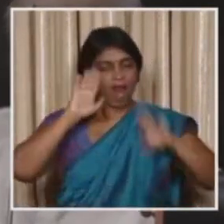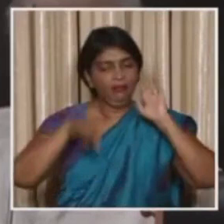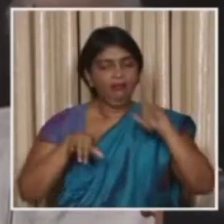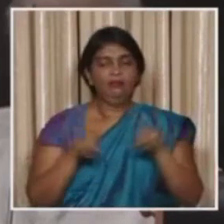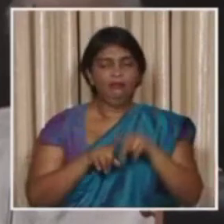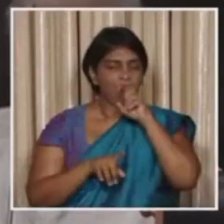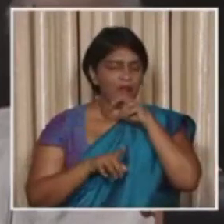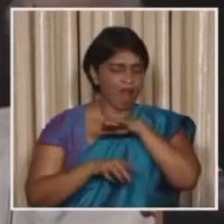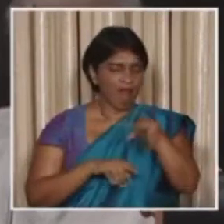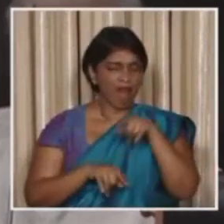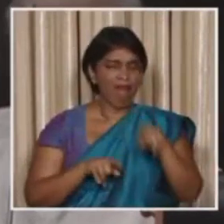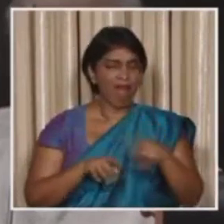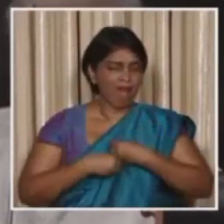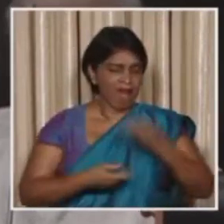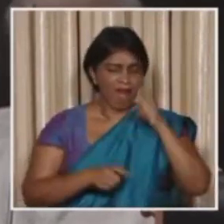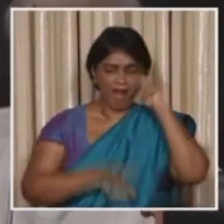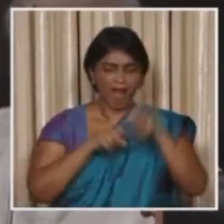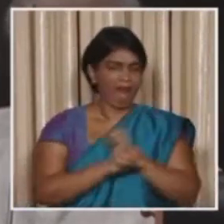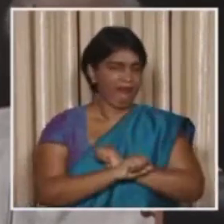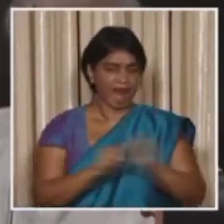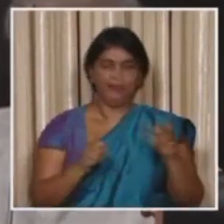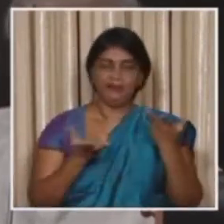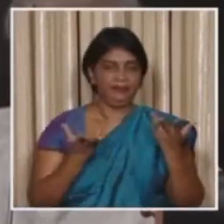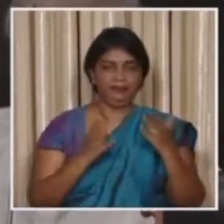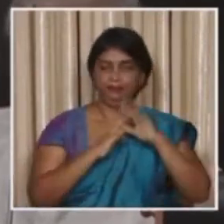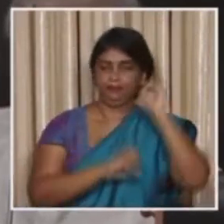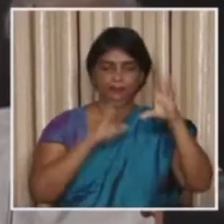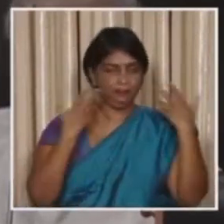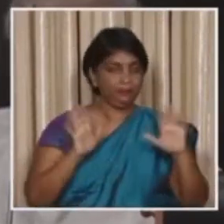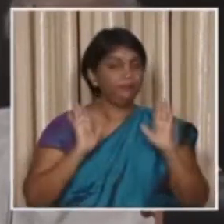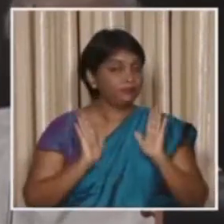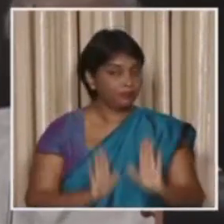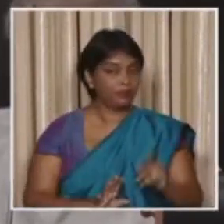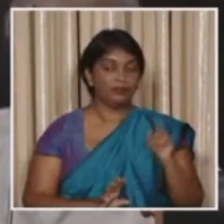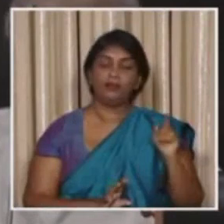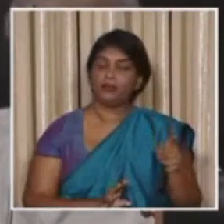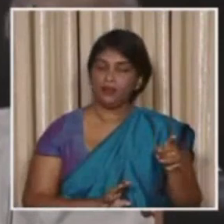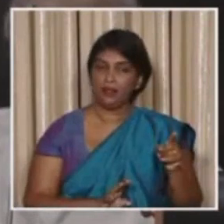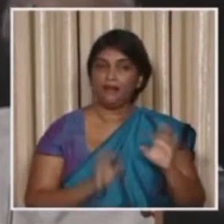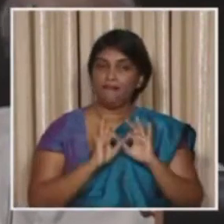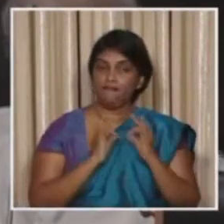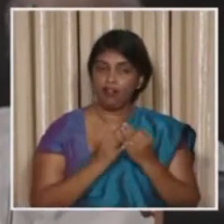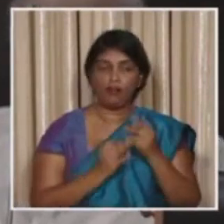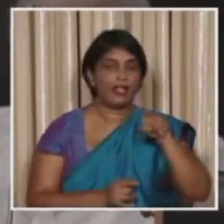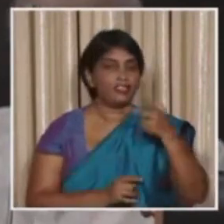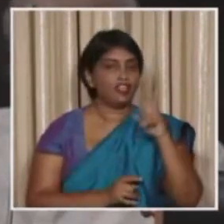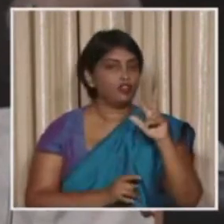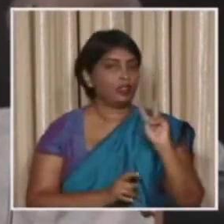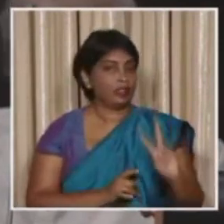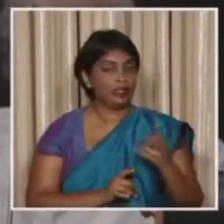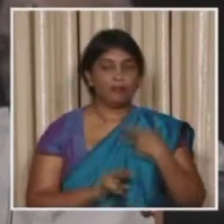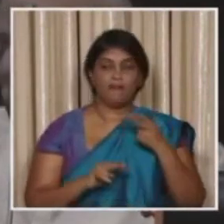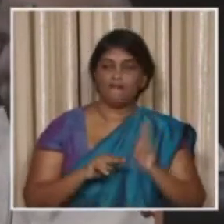Kilinochi. However, 182 families remain with their friends and relatives in the peninsula and 177